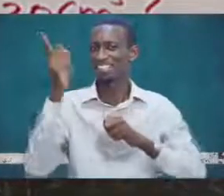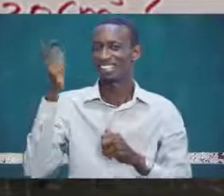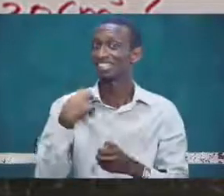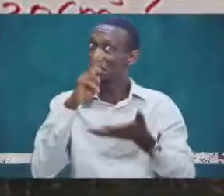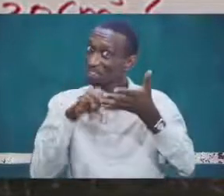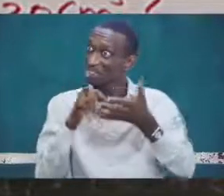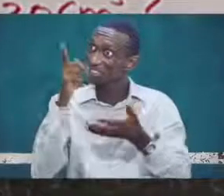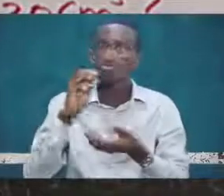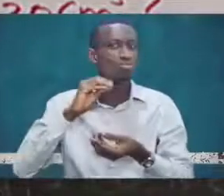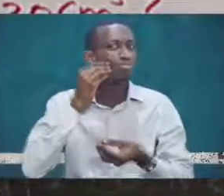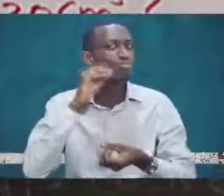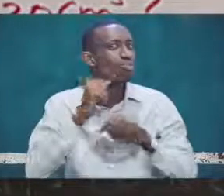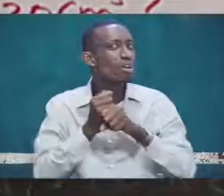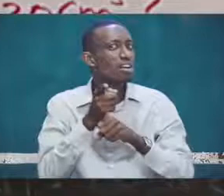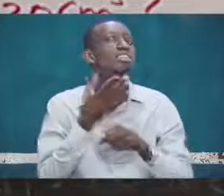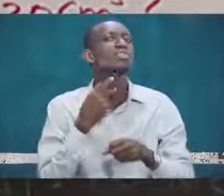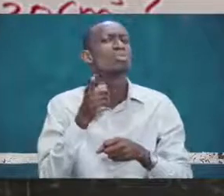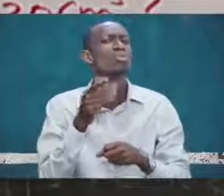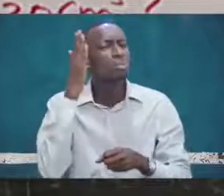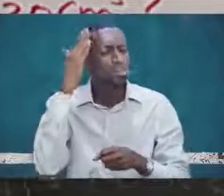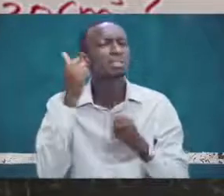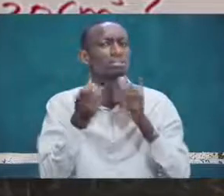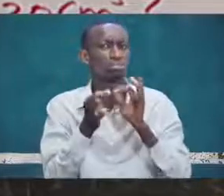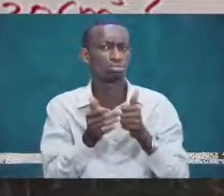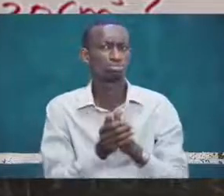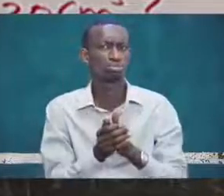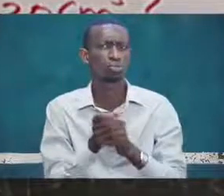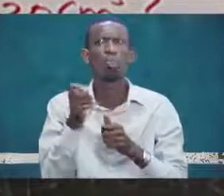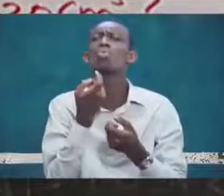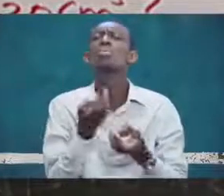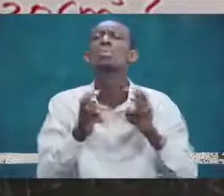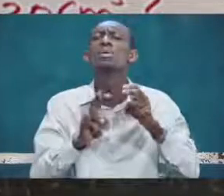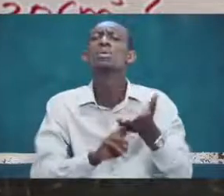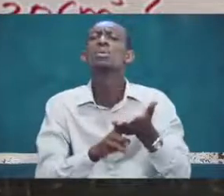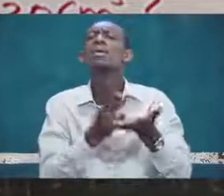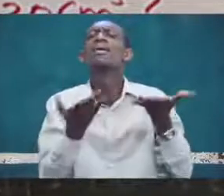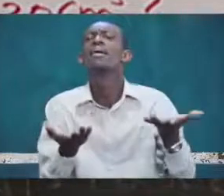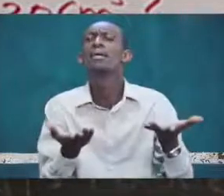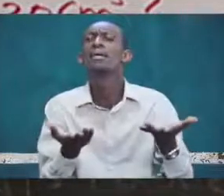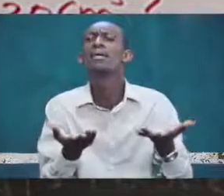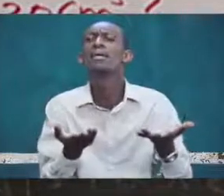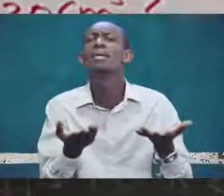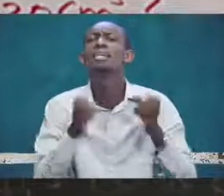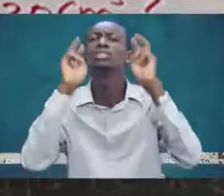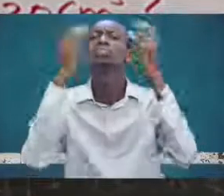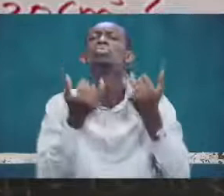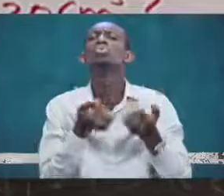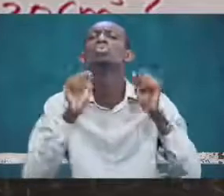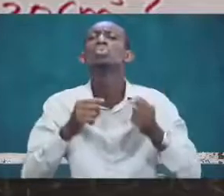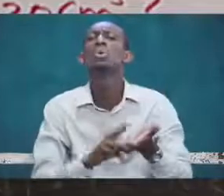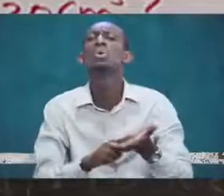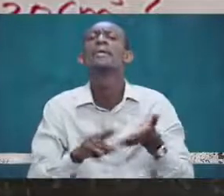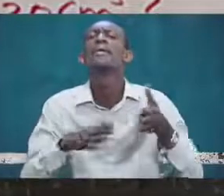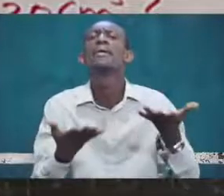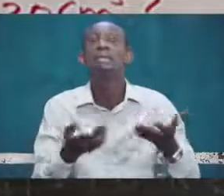reading to you this homework, I'm even trying to explain to you where you need to apply this subject, this lesson of today. In physics,